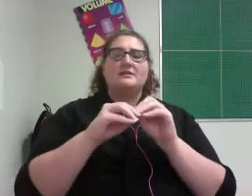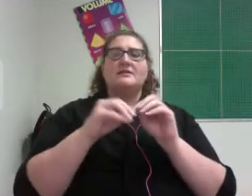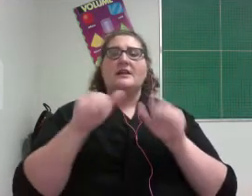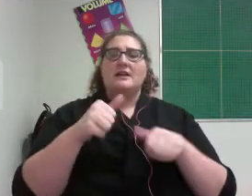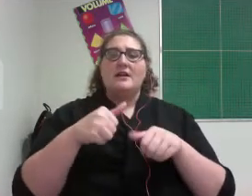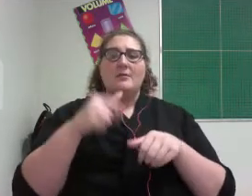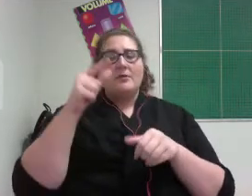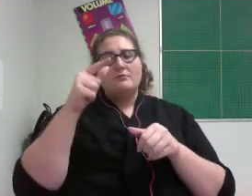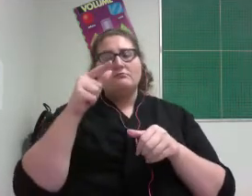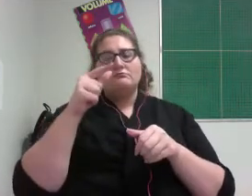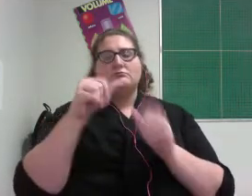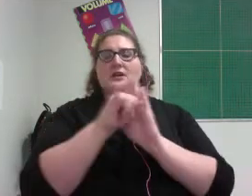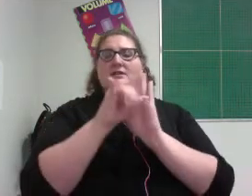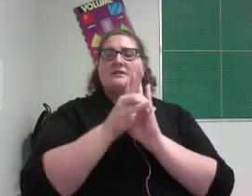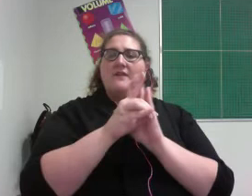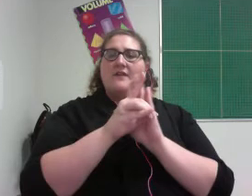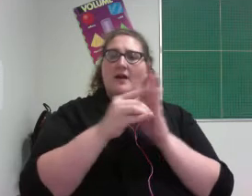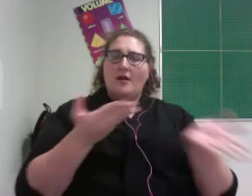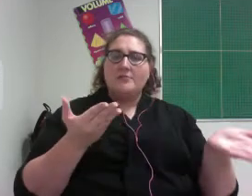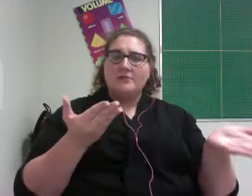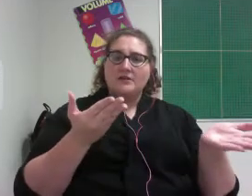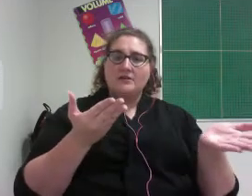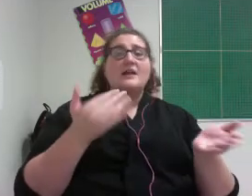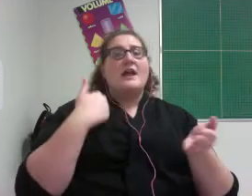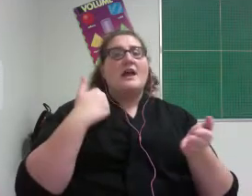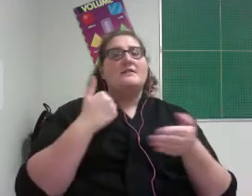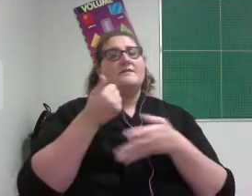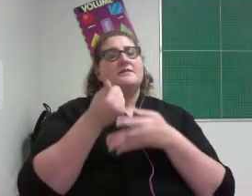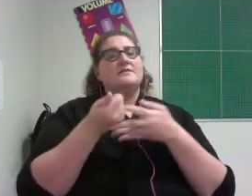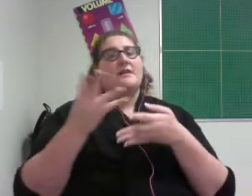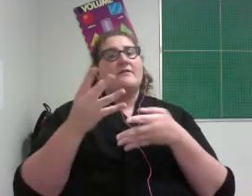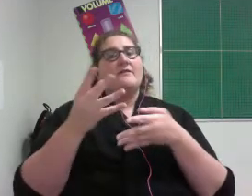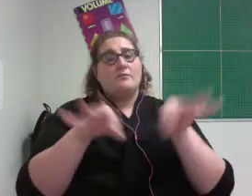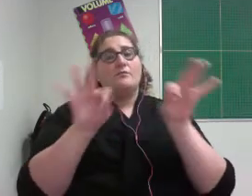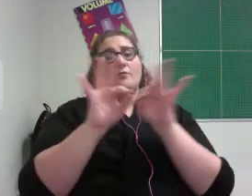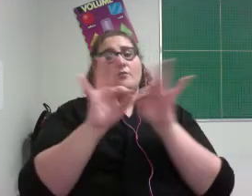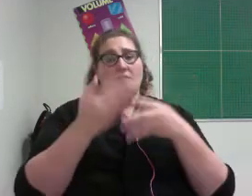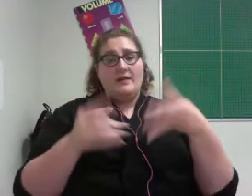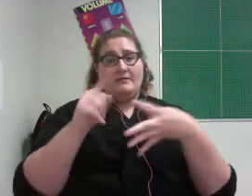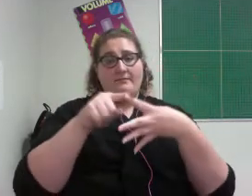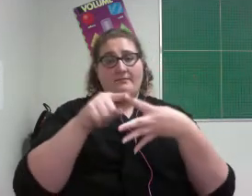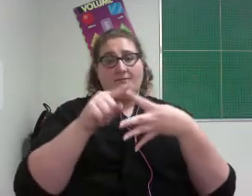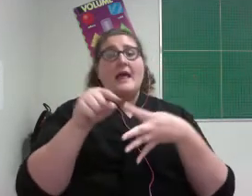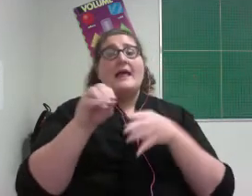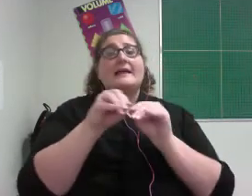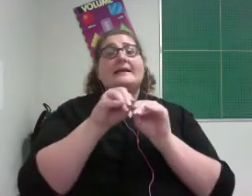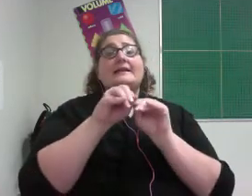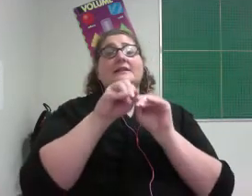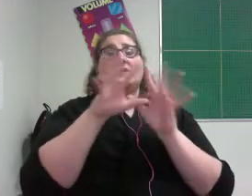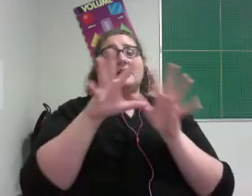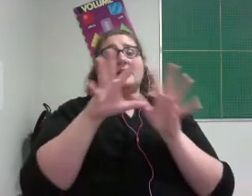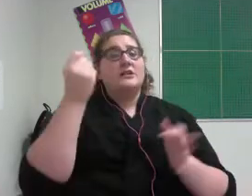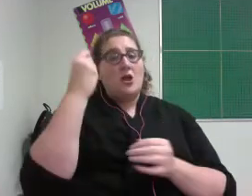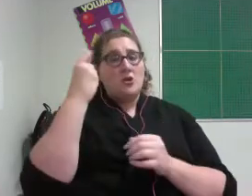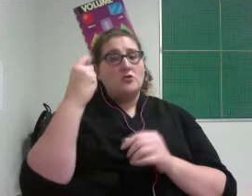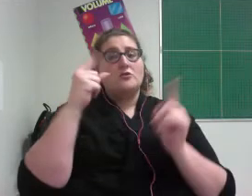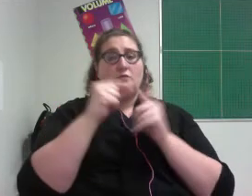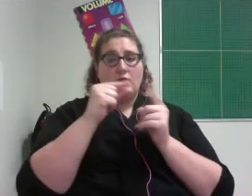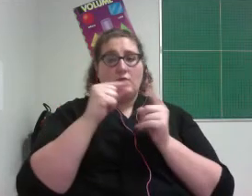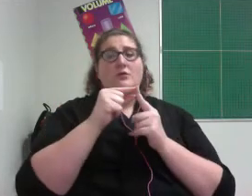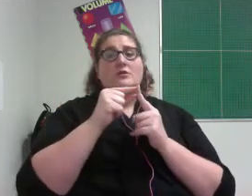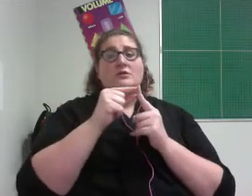components. A good definition uses clearly understood terms. These terms should be commonly understood or already defined. A good definition